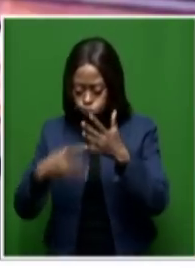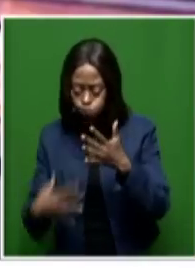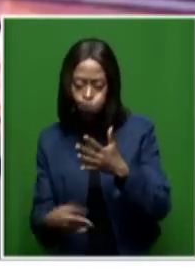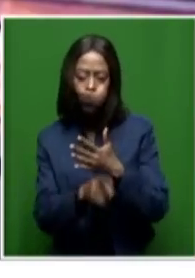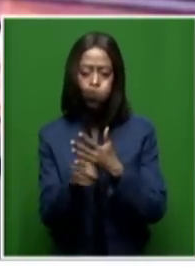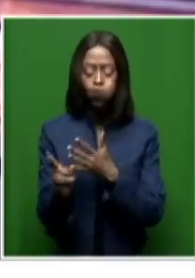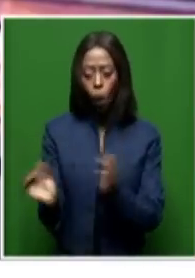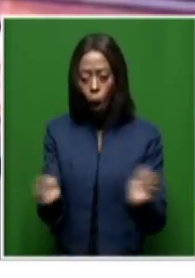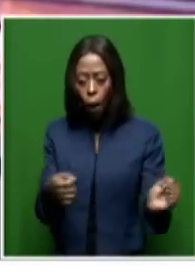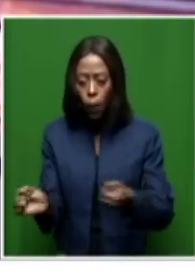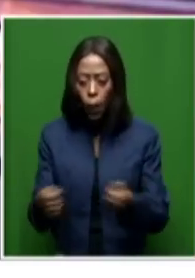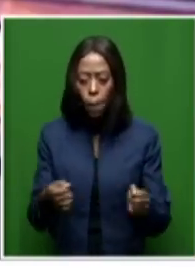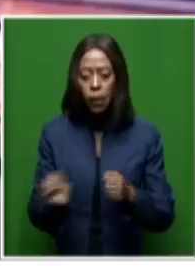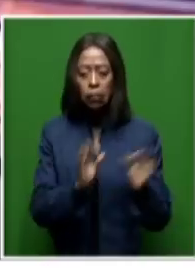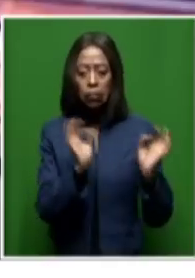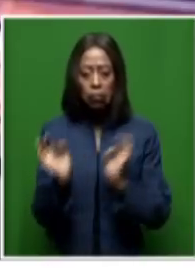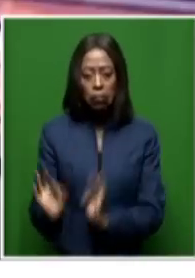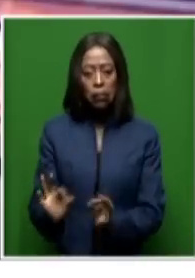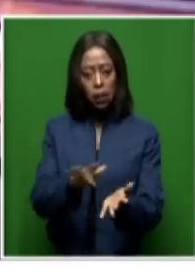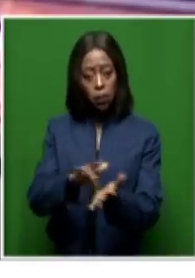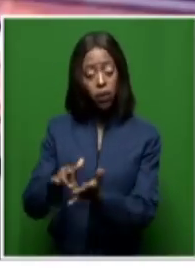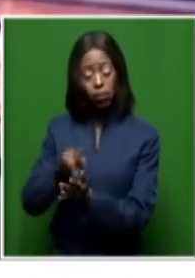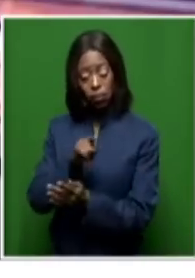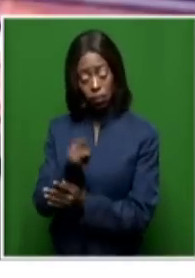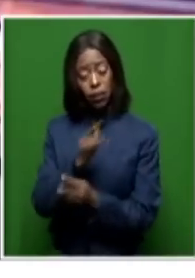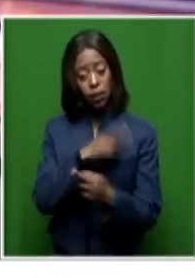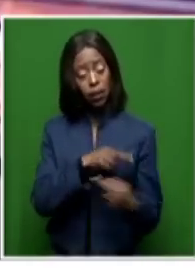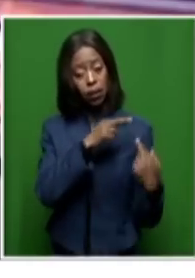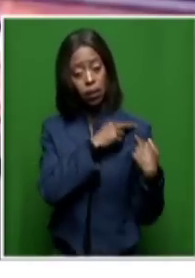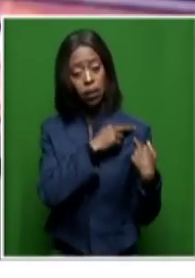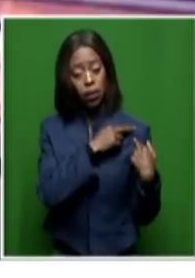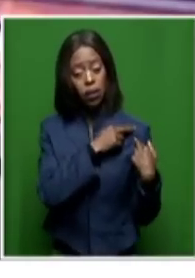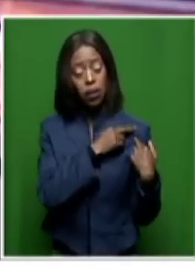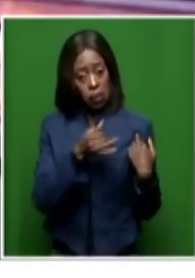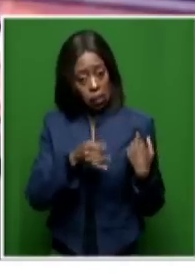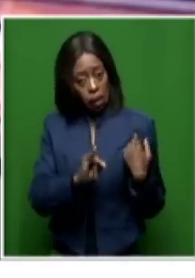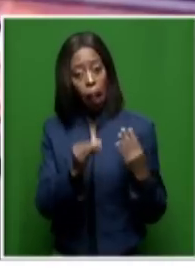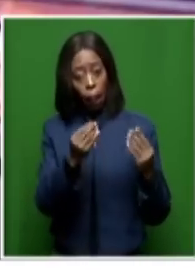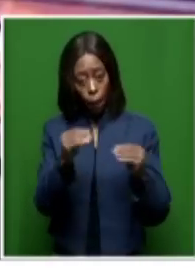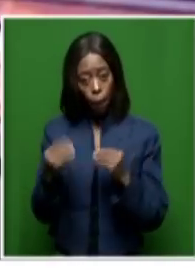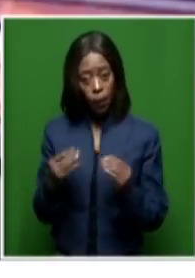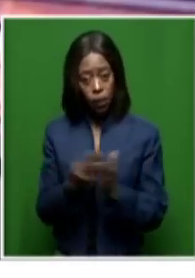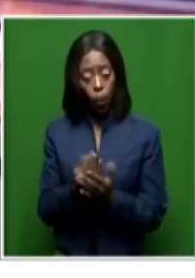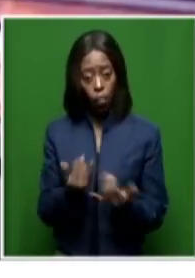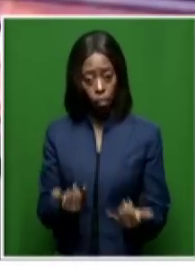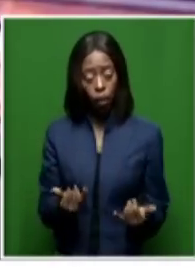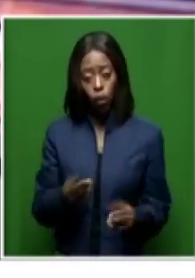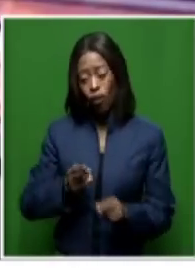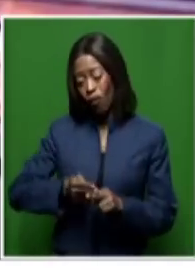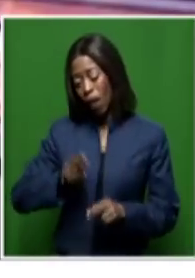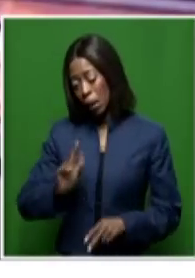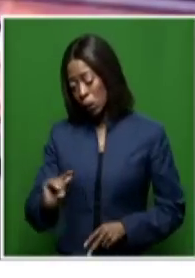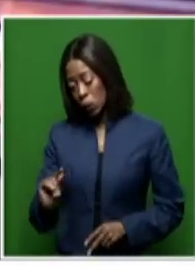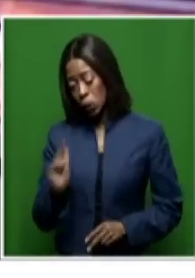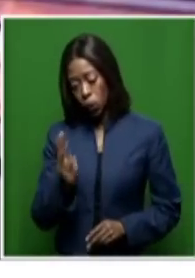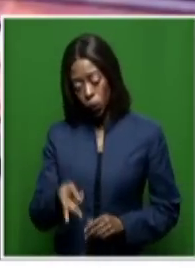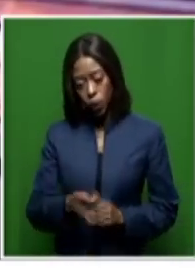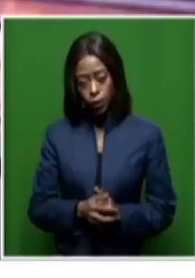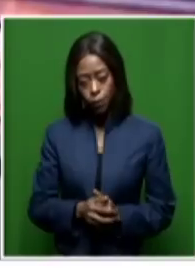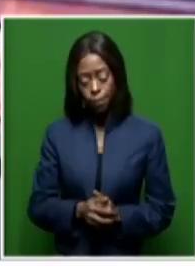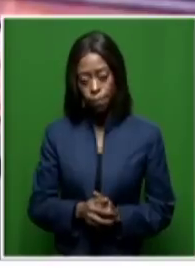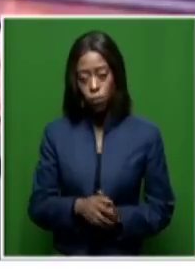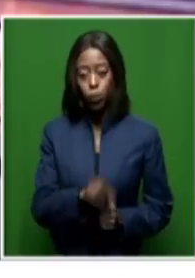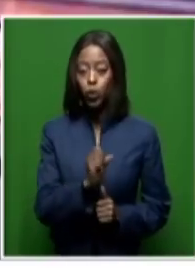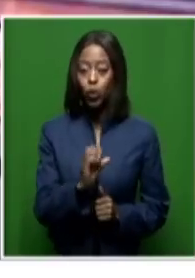be employed at PRASA, which is a task that we're still handling, and it will be finalized soon. So a lot